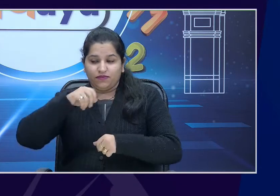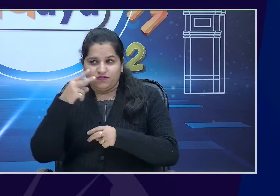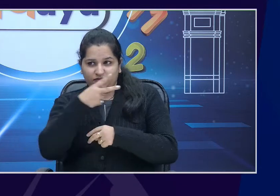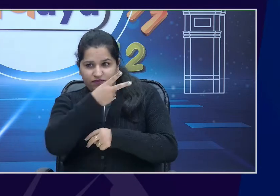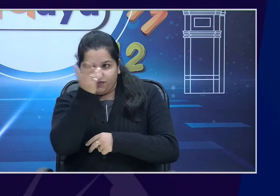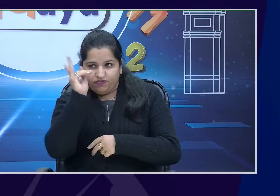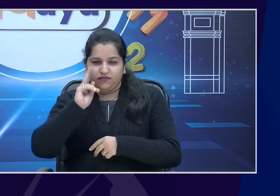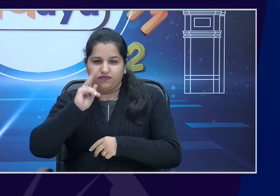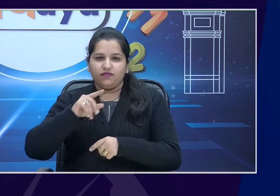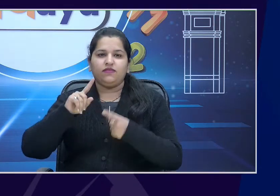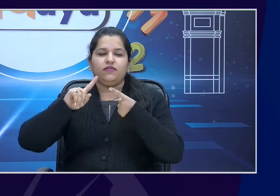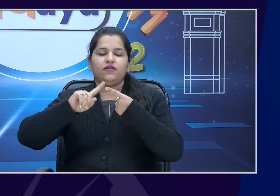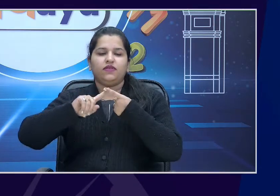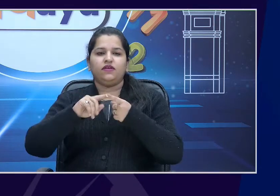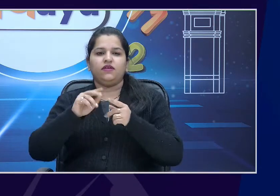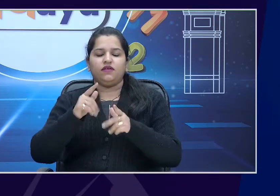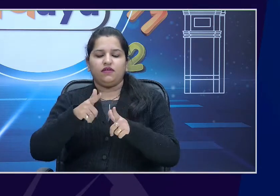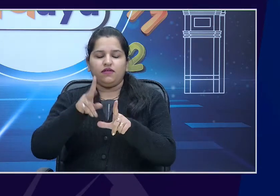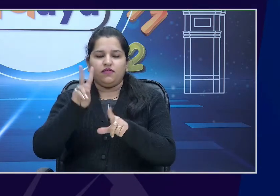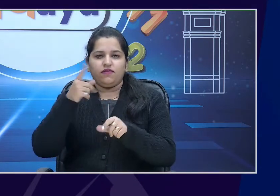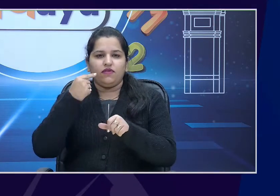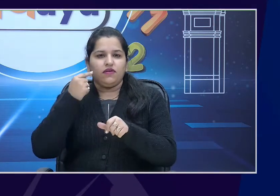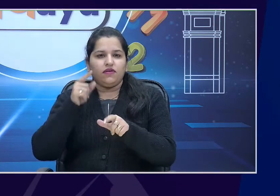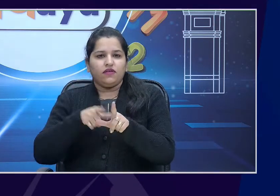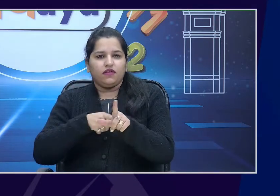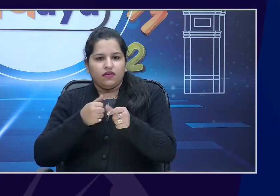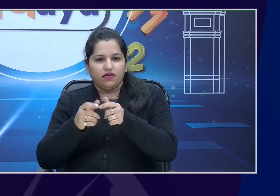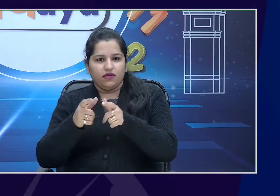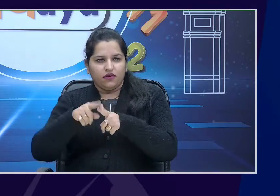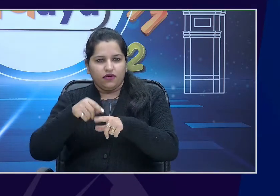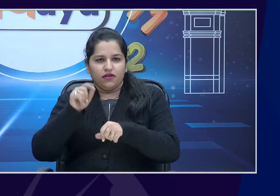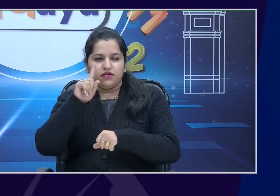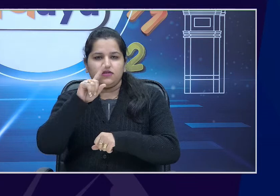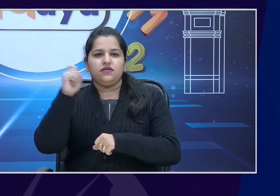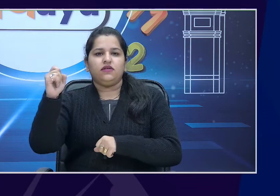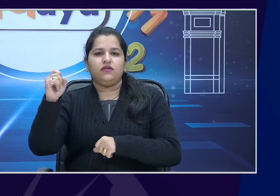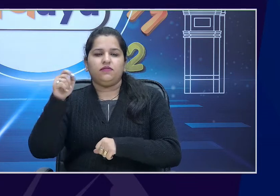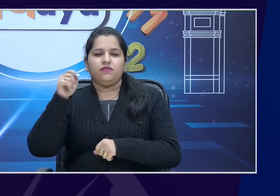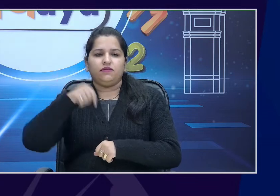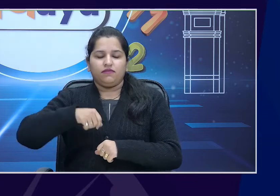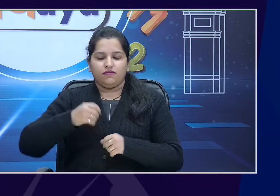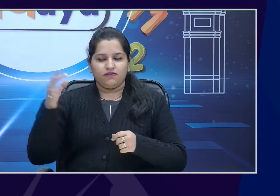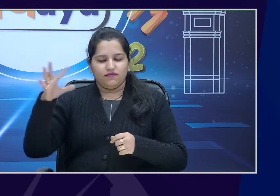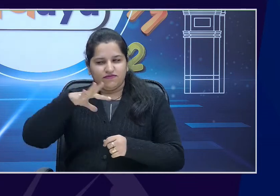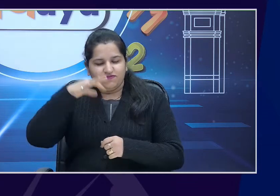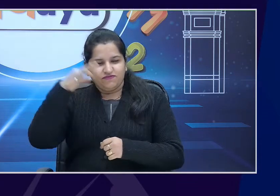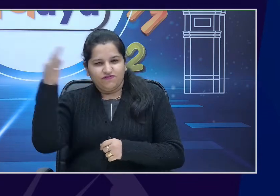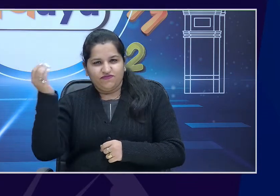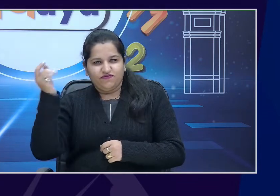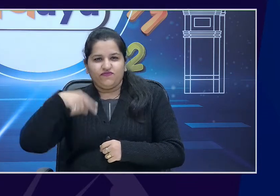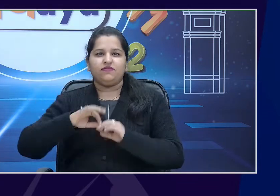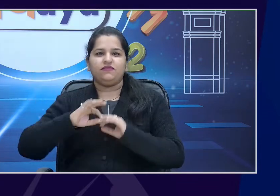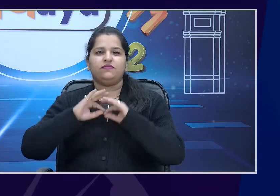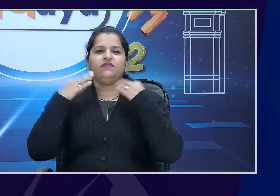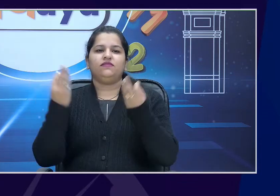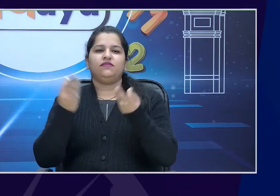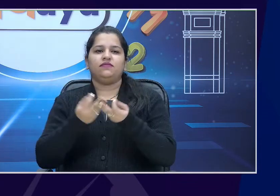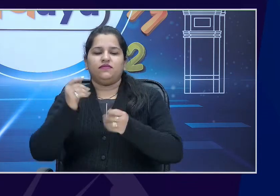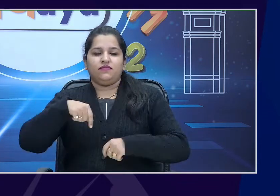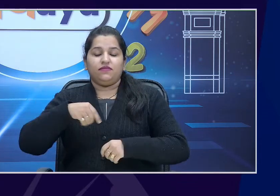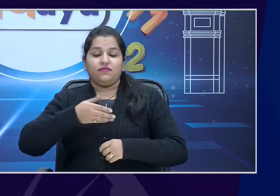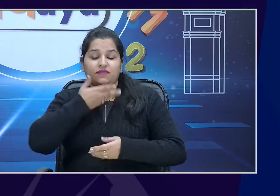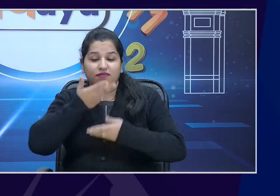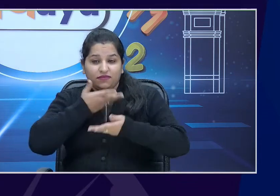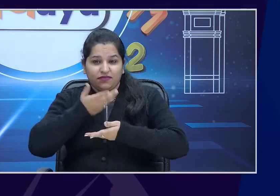our YouTube channel NCRT Official. As you all know, this is our very special session. We call it Teaching Learning Intervention